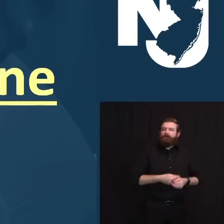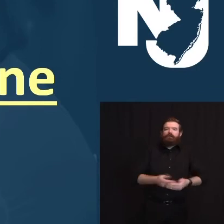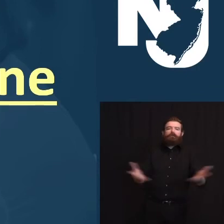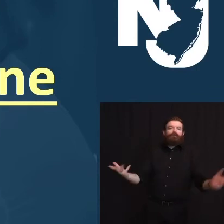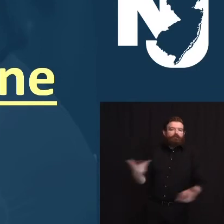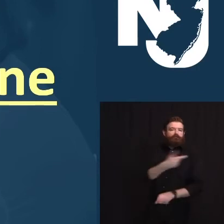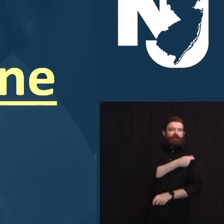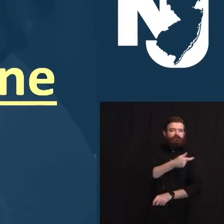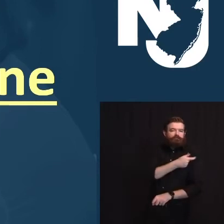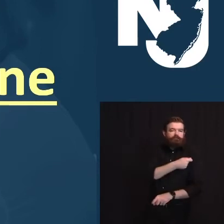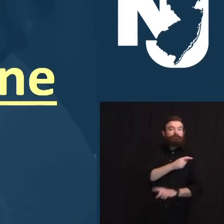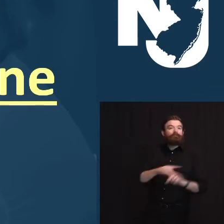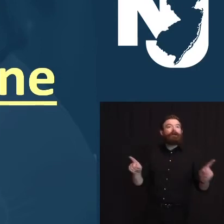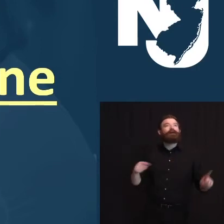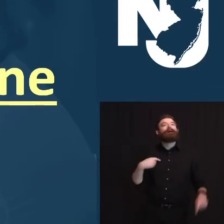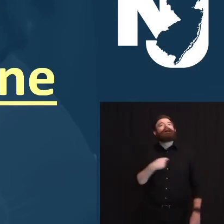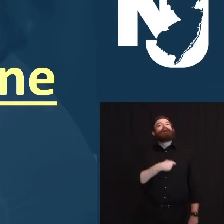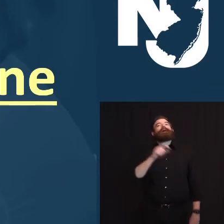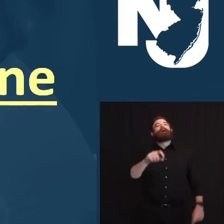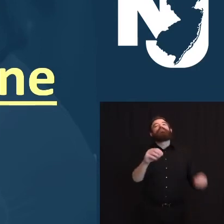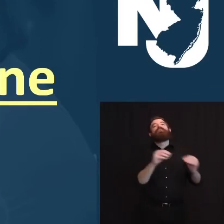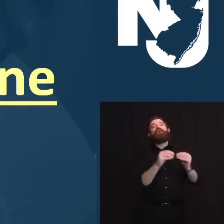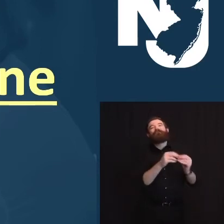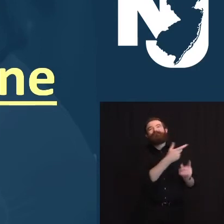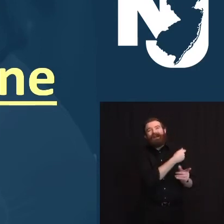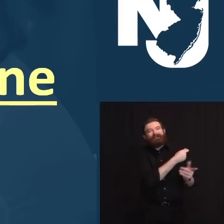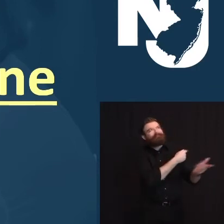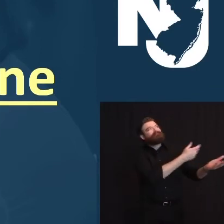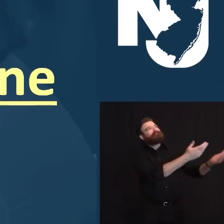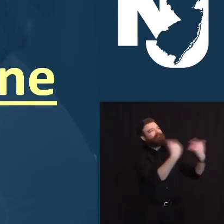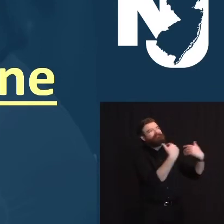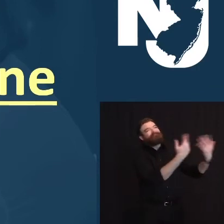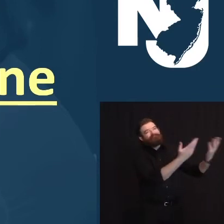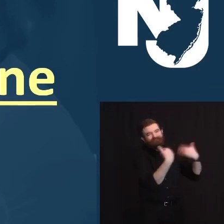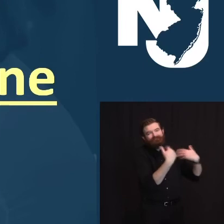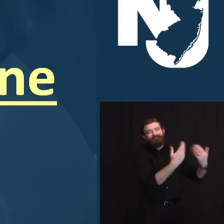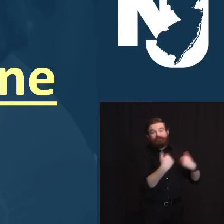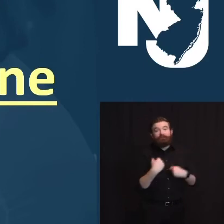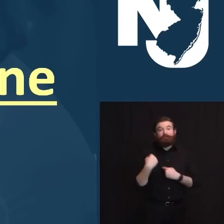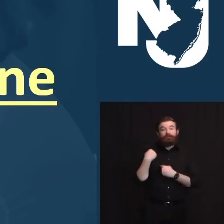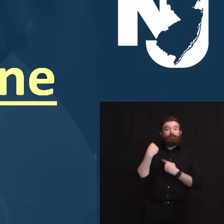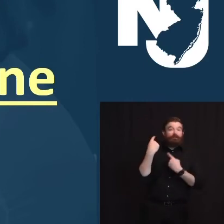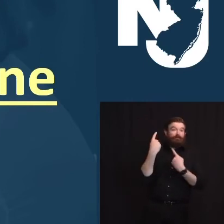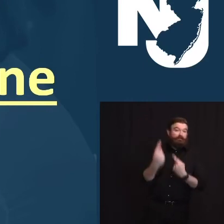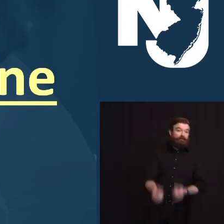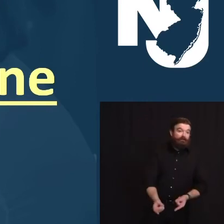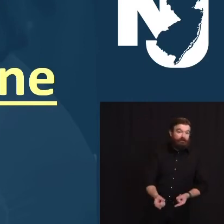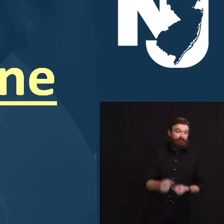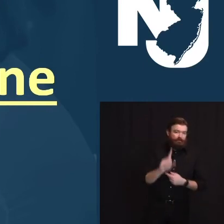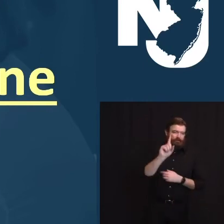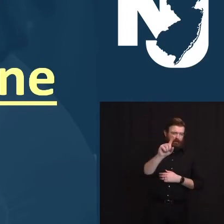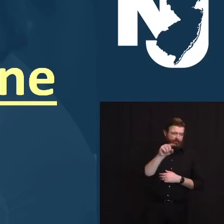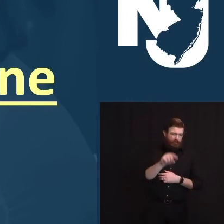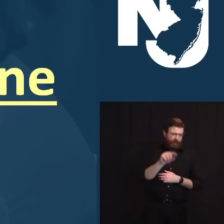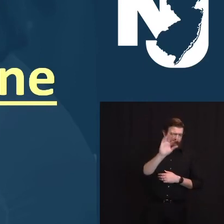far, more than 1.9 million New Jerseyans have pre-registered through that website,